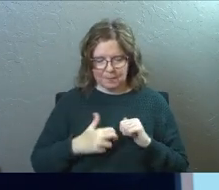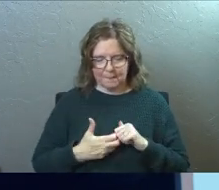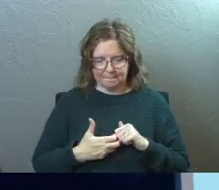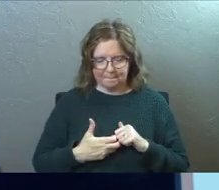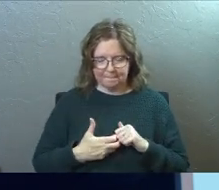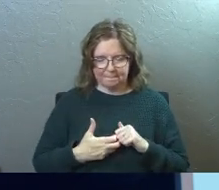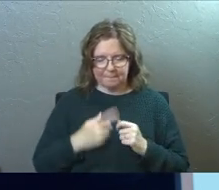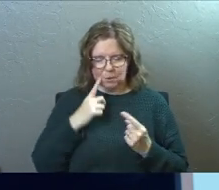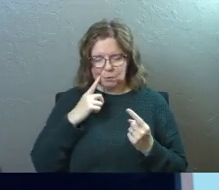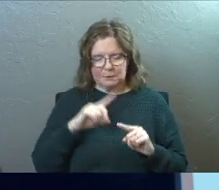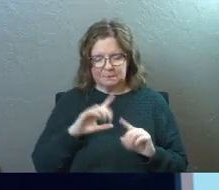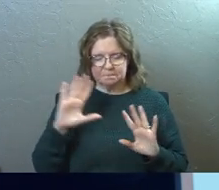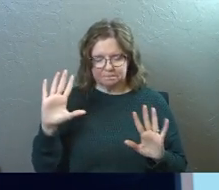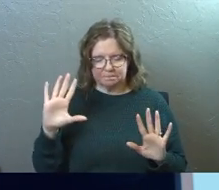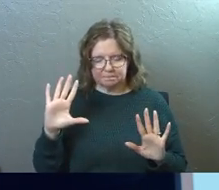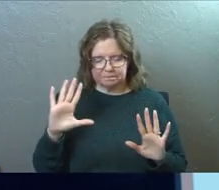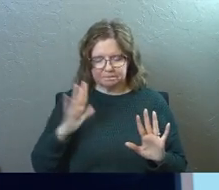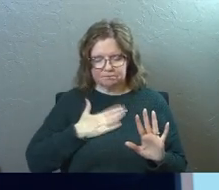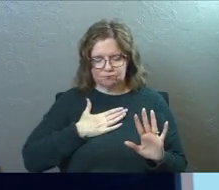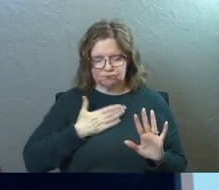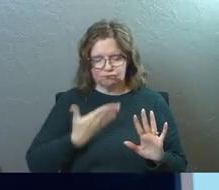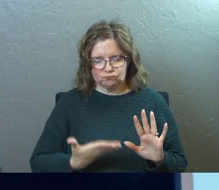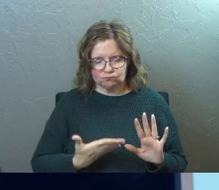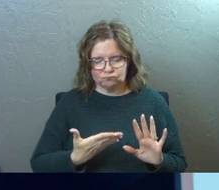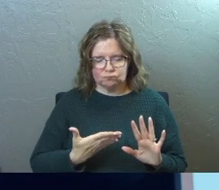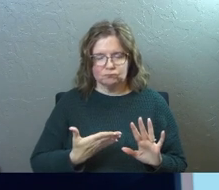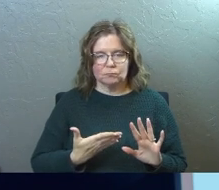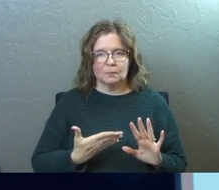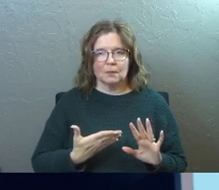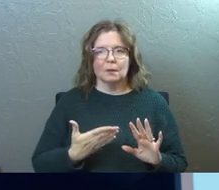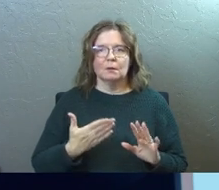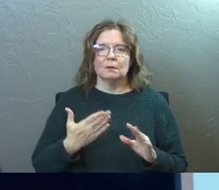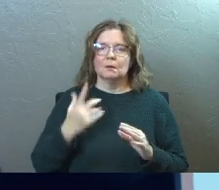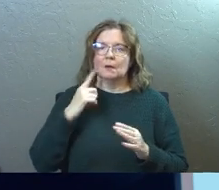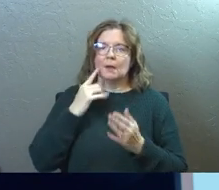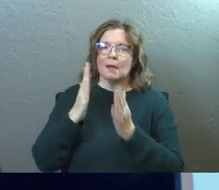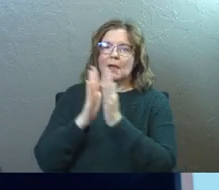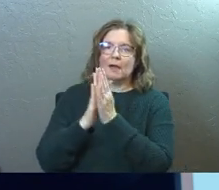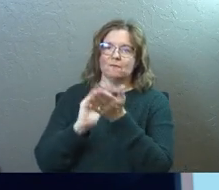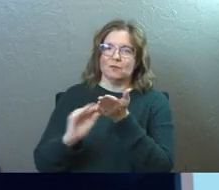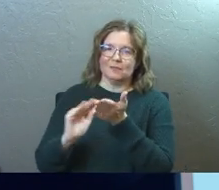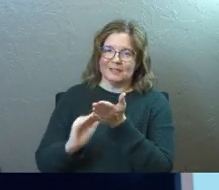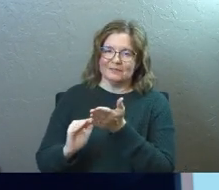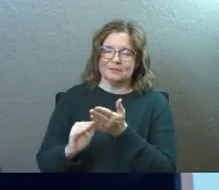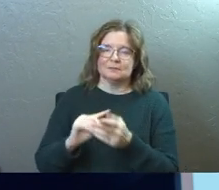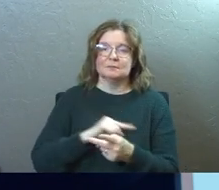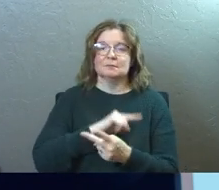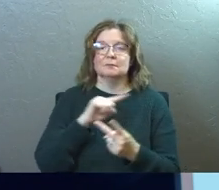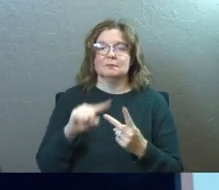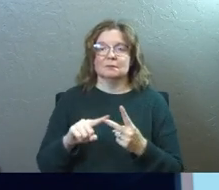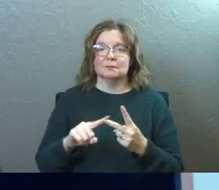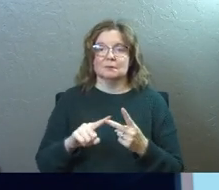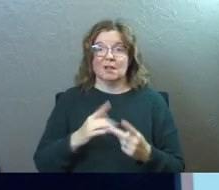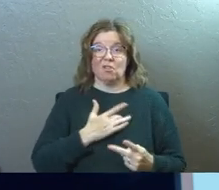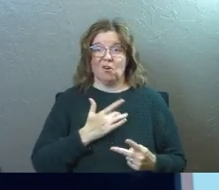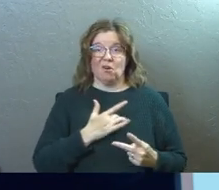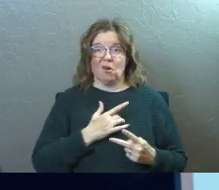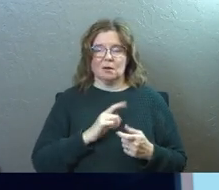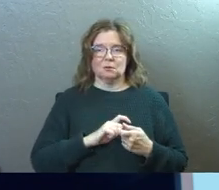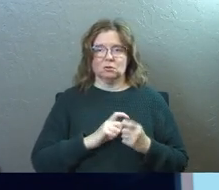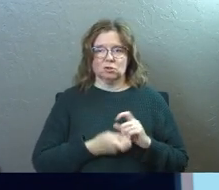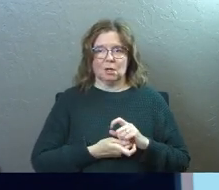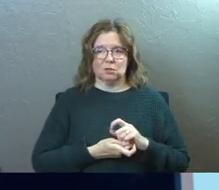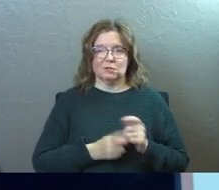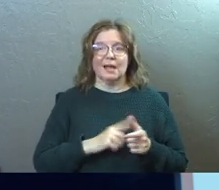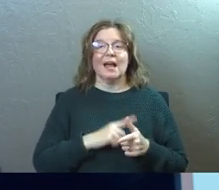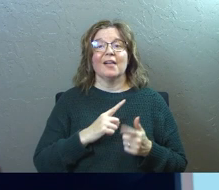thing that you need to do. That way you'll surrender, you'll receive forgiveness, and get busy working. Next one is change the heart, and then